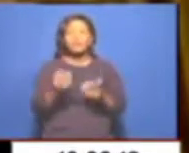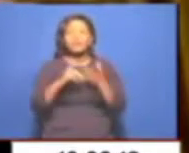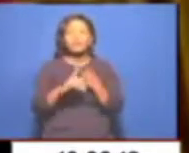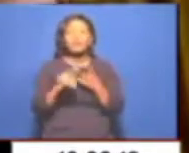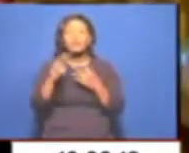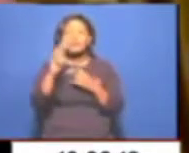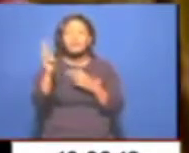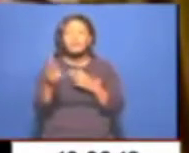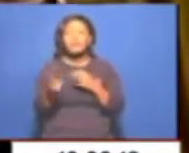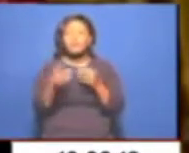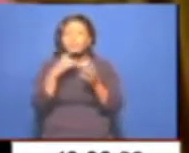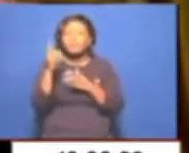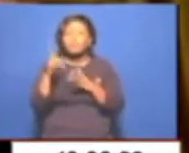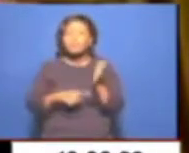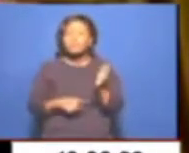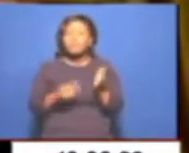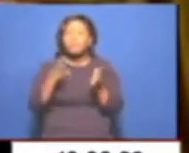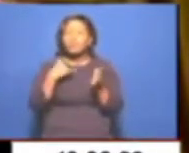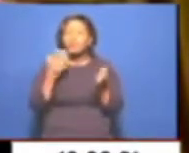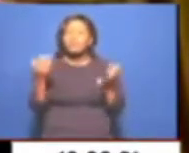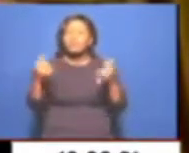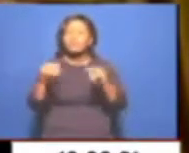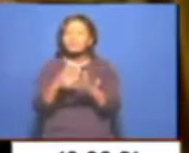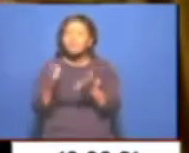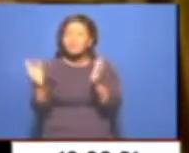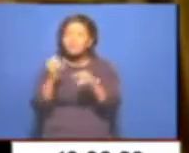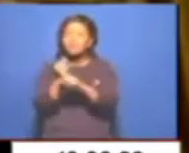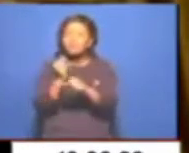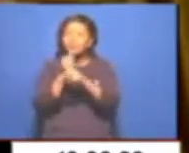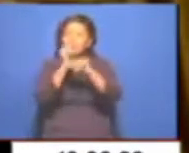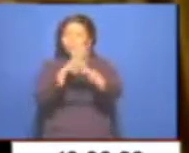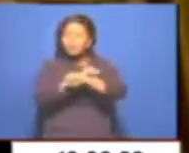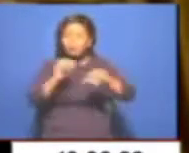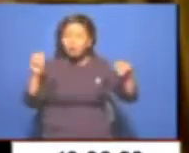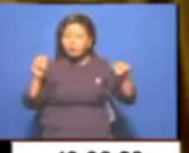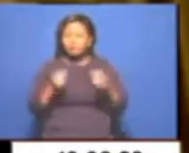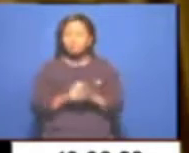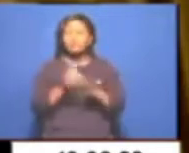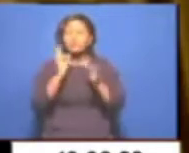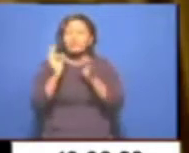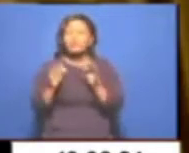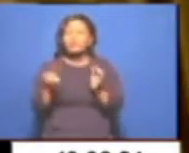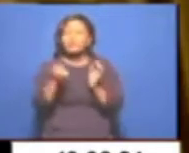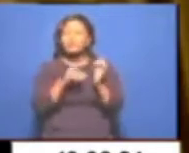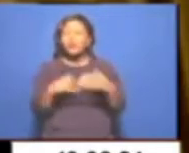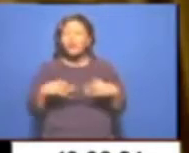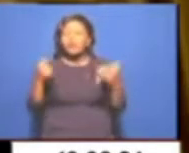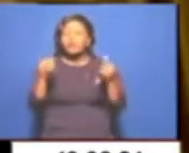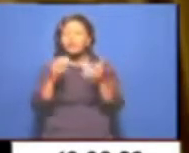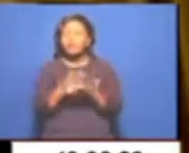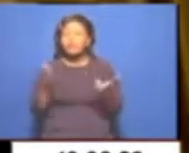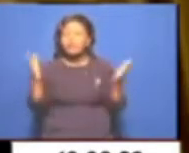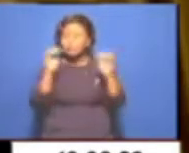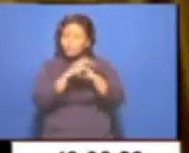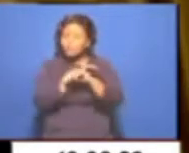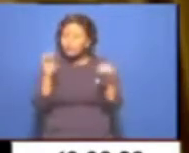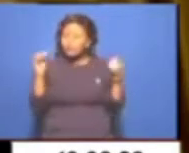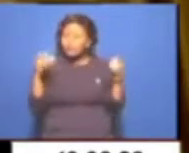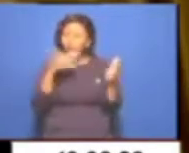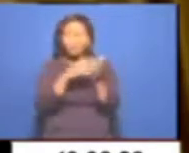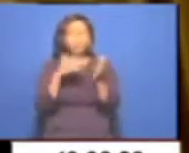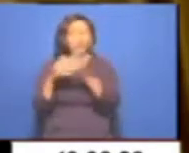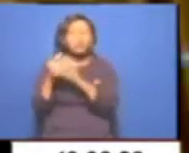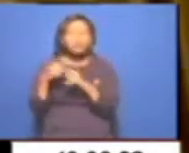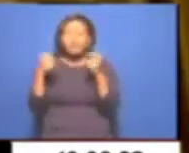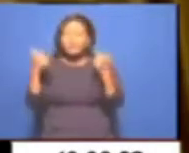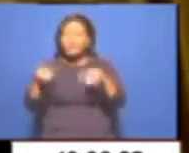immunity for anything he does as president. If you grant him immunity for anything he does as president, then he'll be immune from any action such as what he did